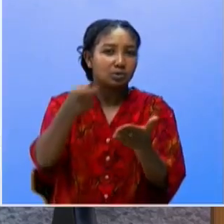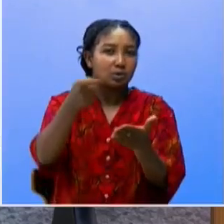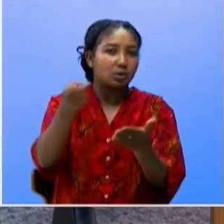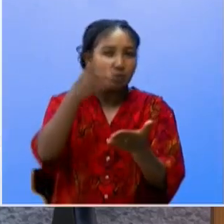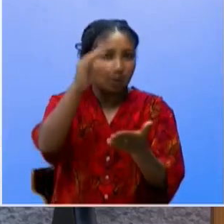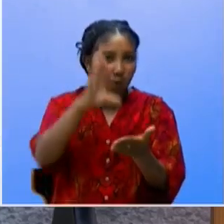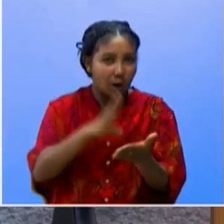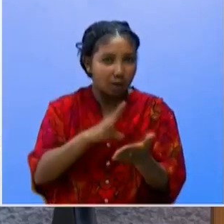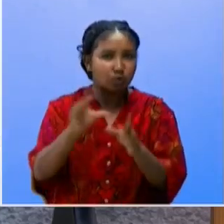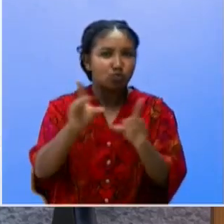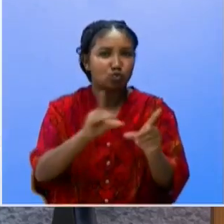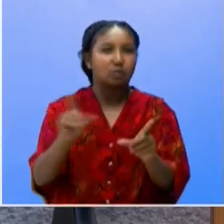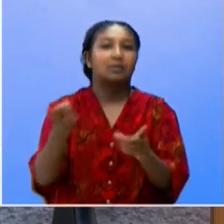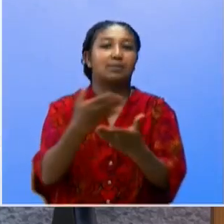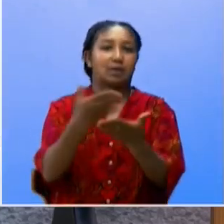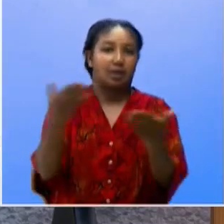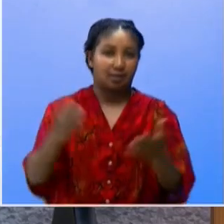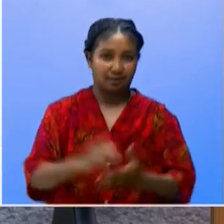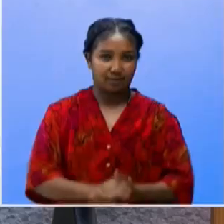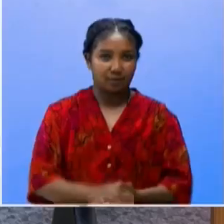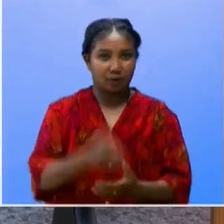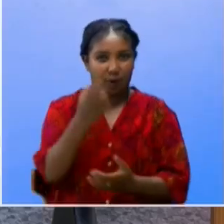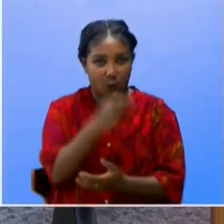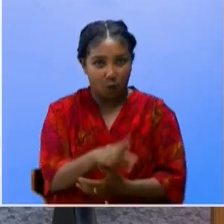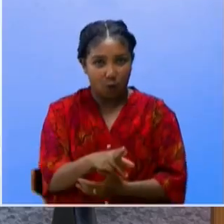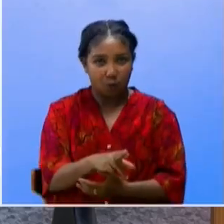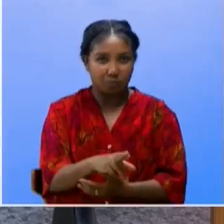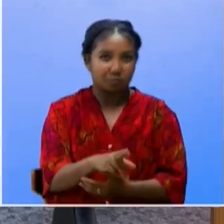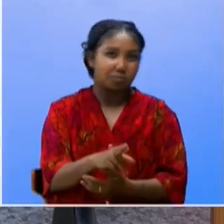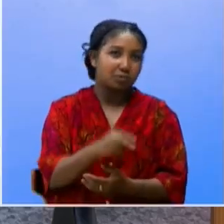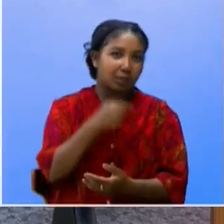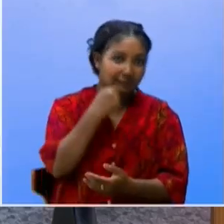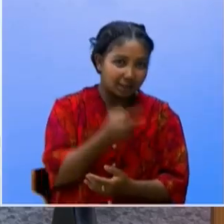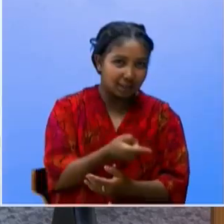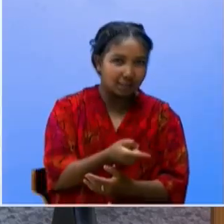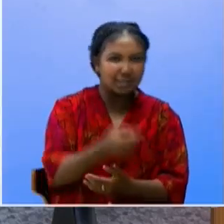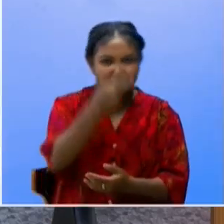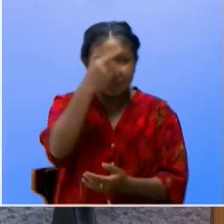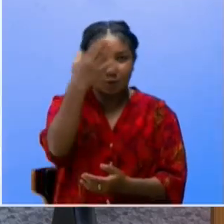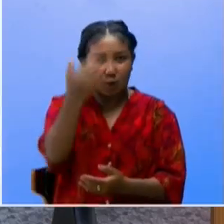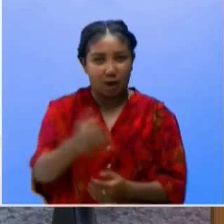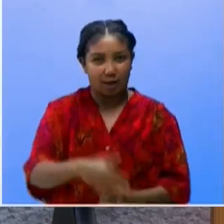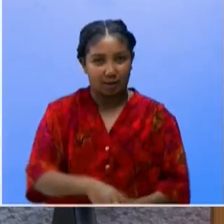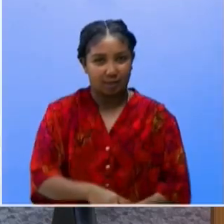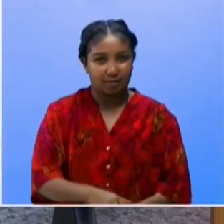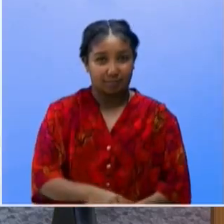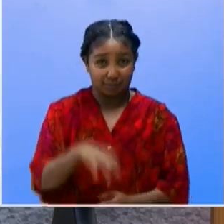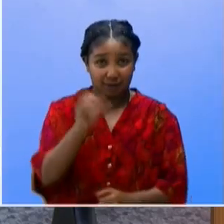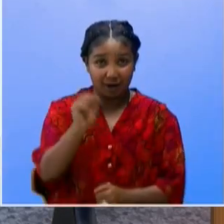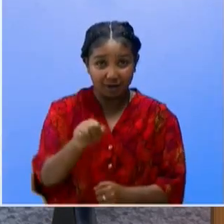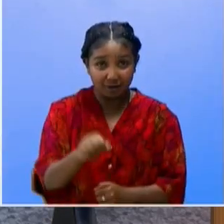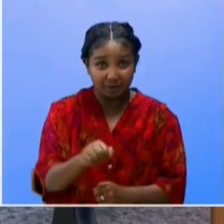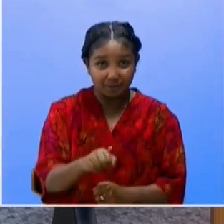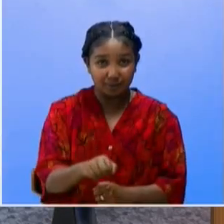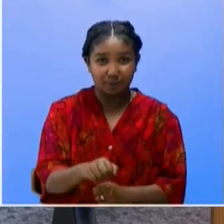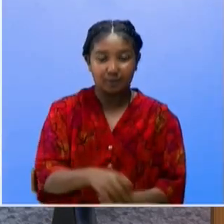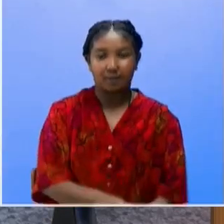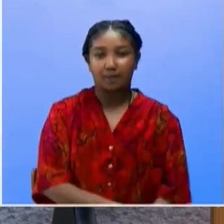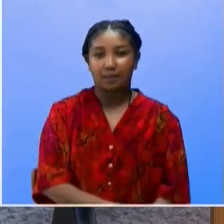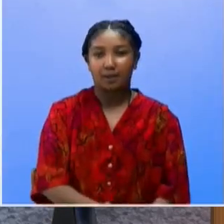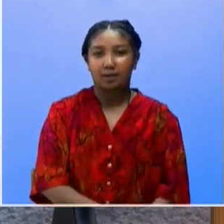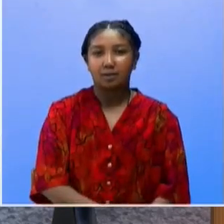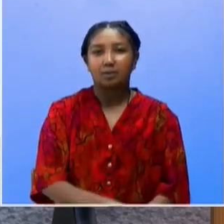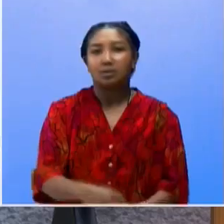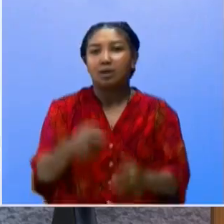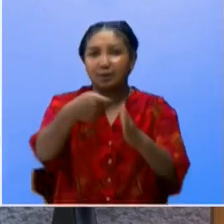someone doing something. Or that can be said, the reason. Am I right? Good.